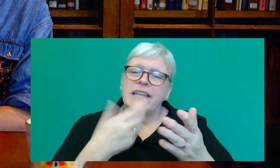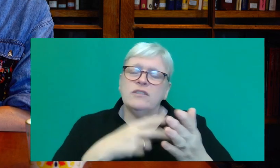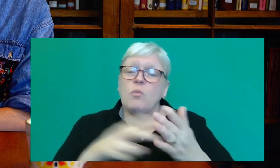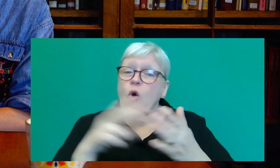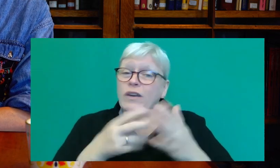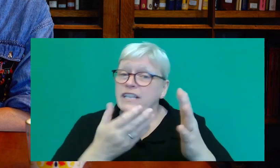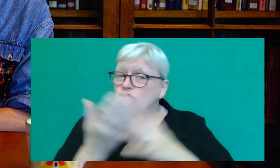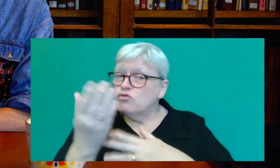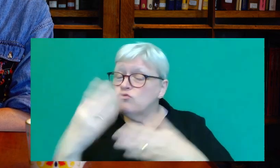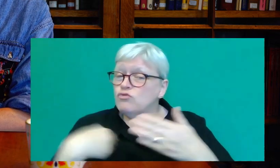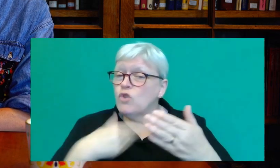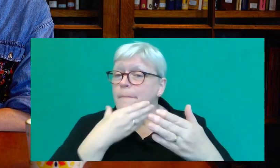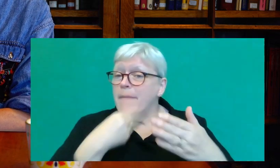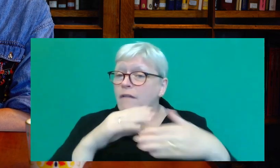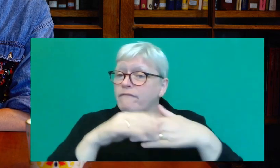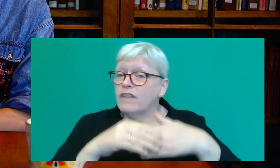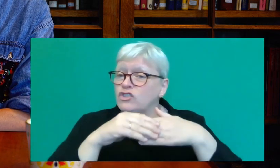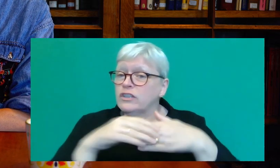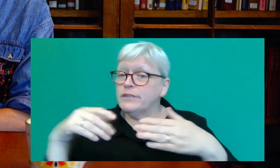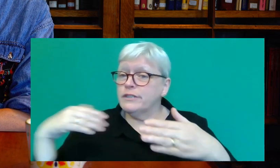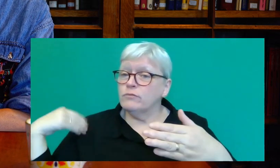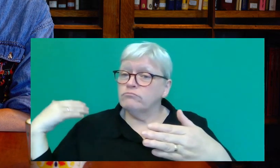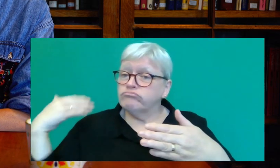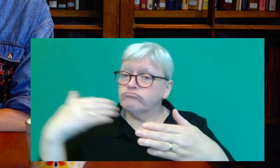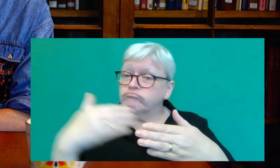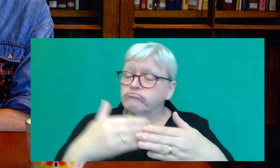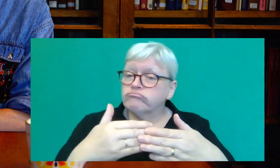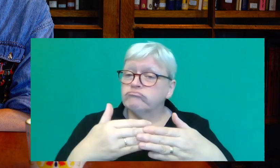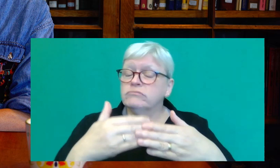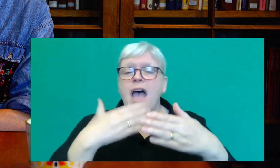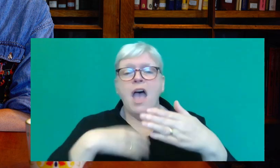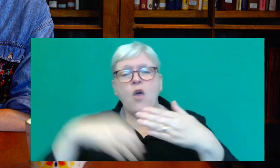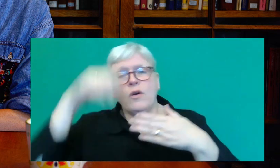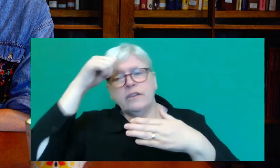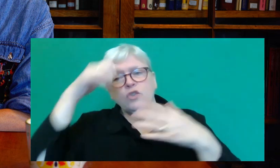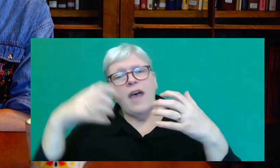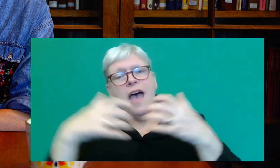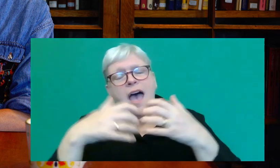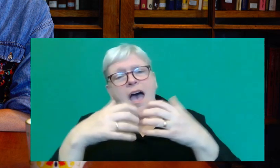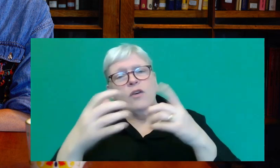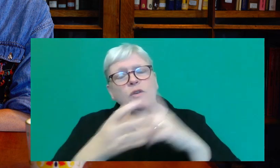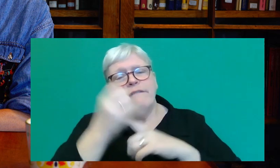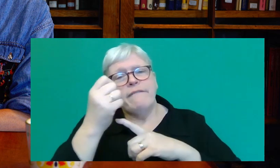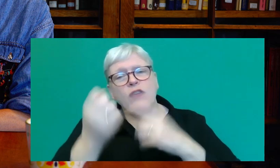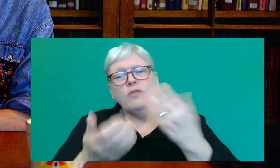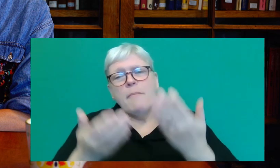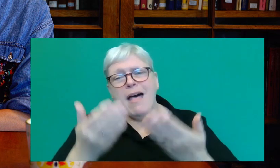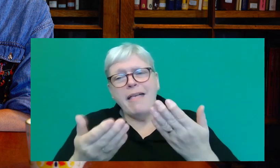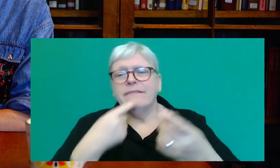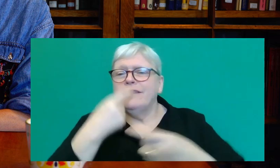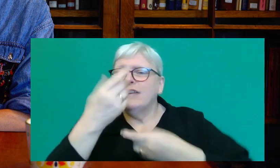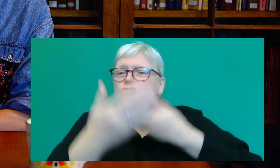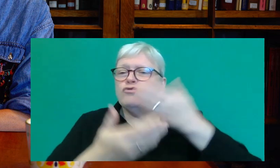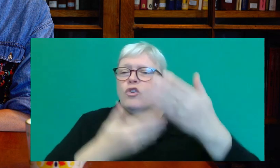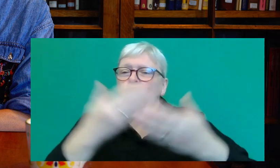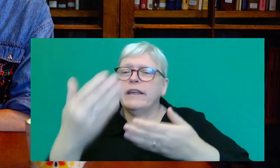over the years, and I wanted to know how you found the balance of telling stories. You say something in the book where you talk about a story